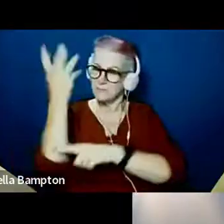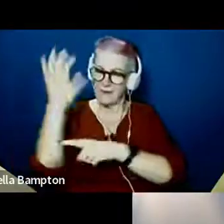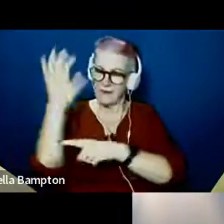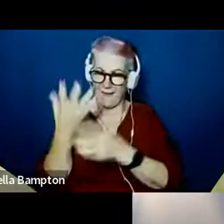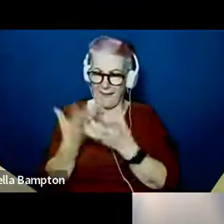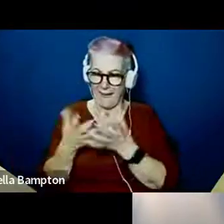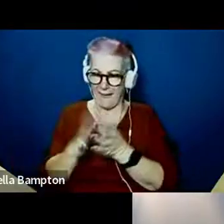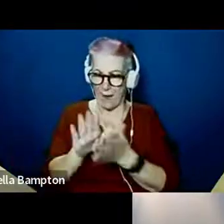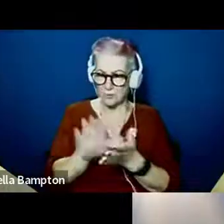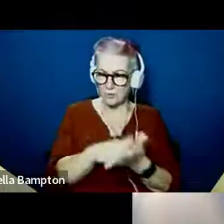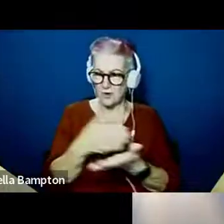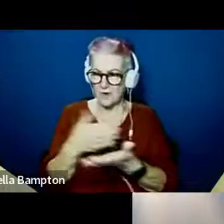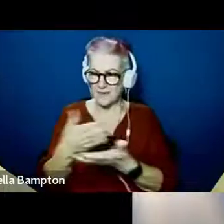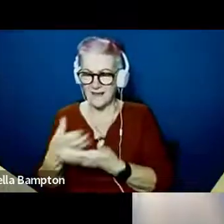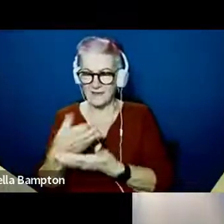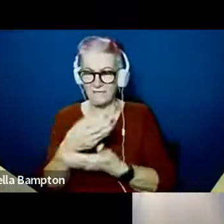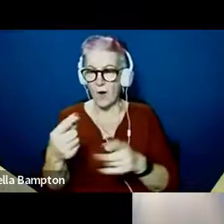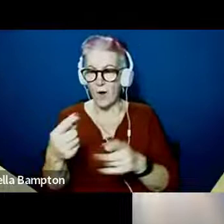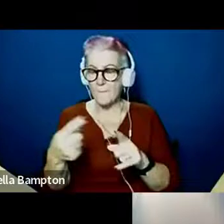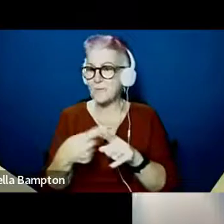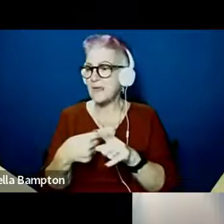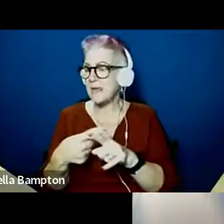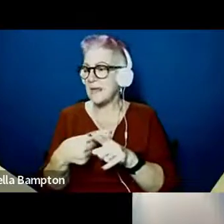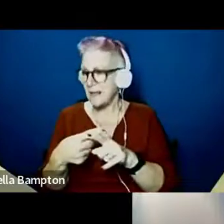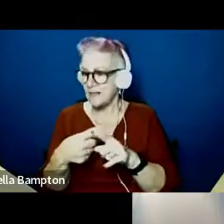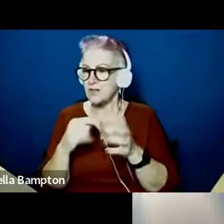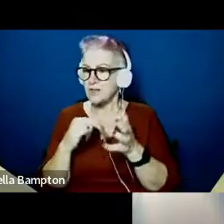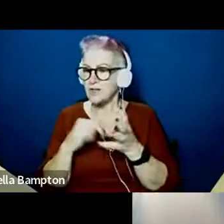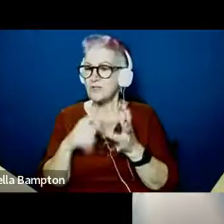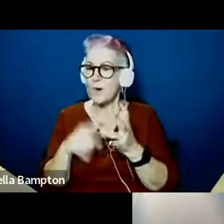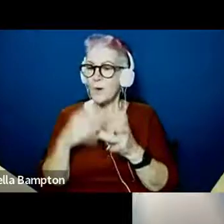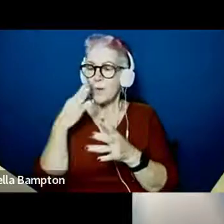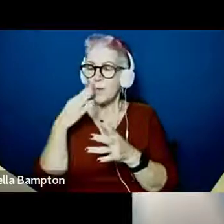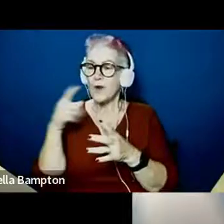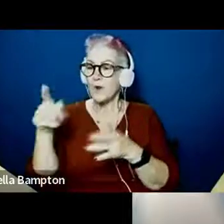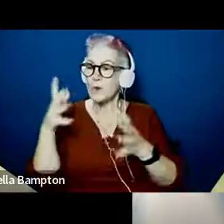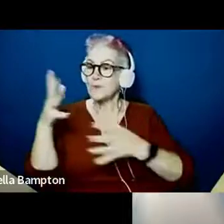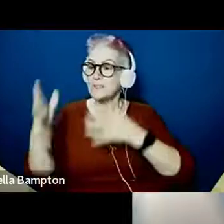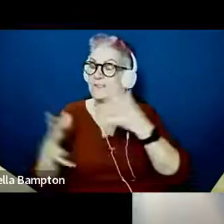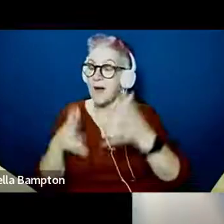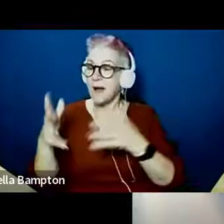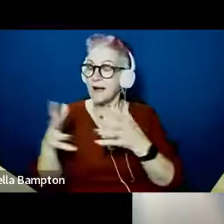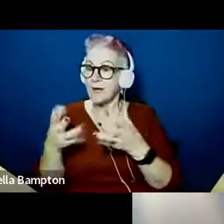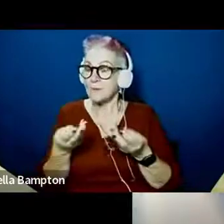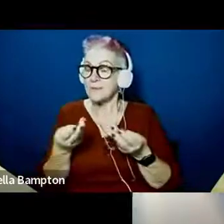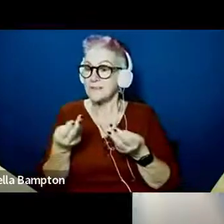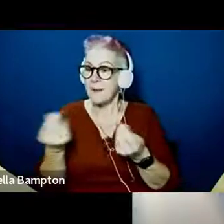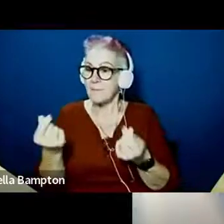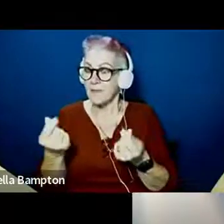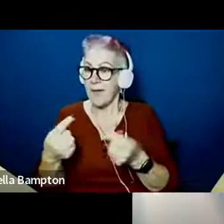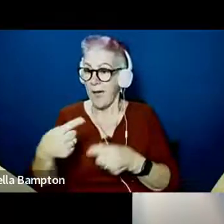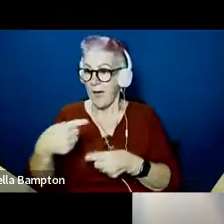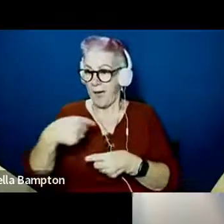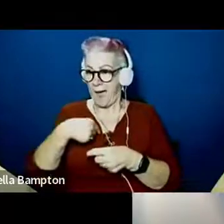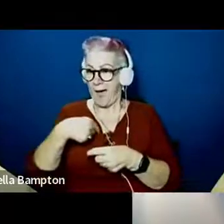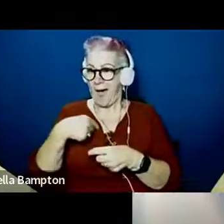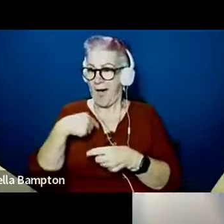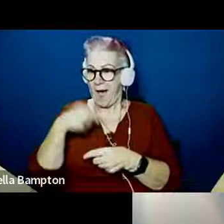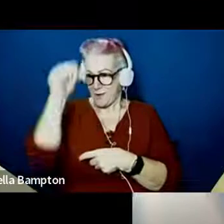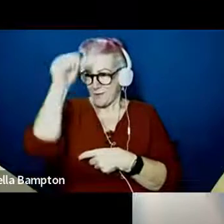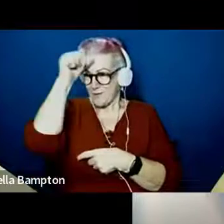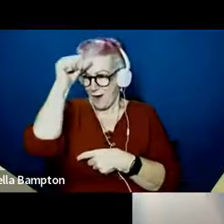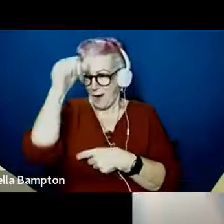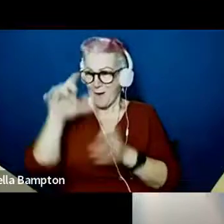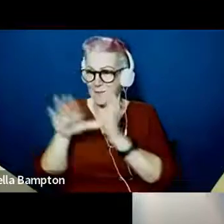that from English. So, and as Cheryl was signing, that was obviously something that I, as the sort of facilitator